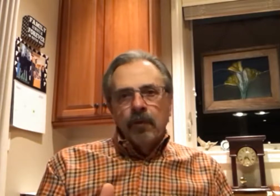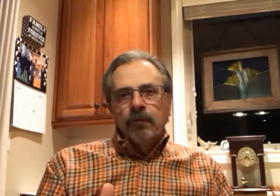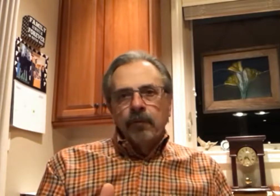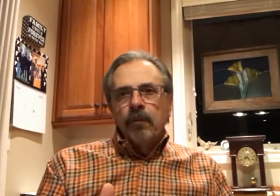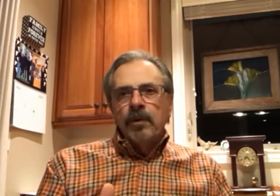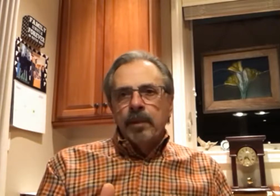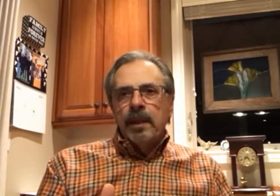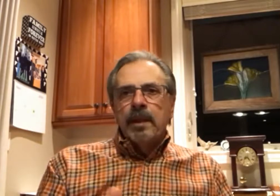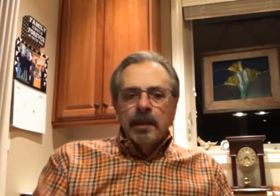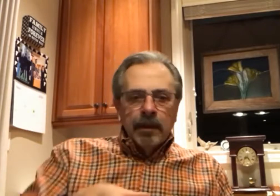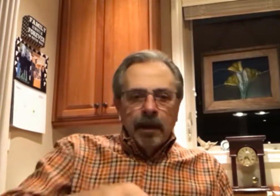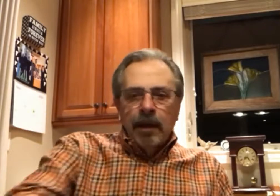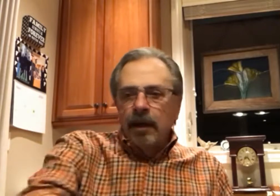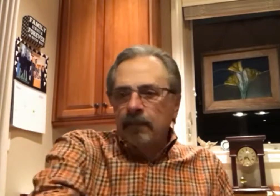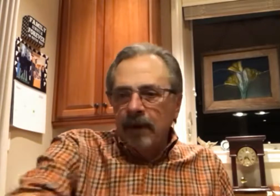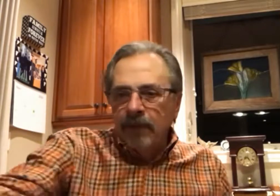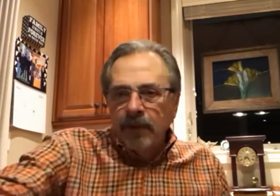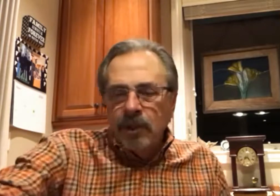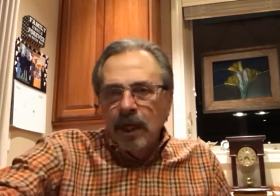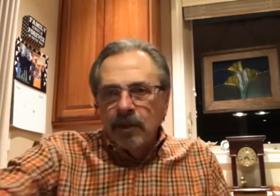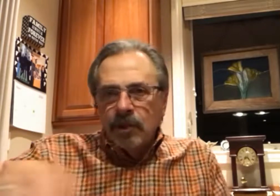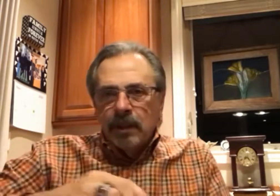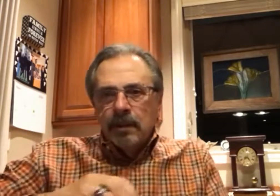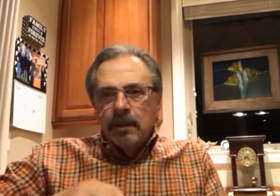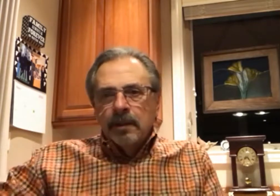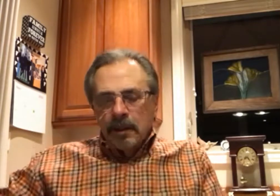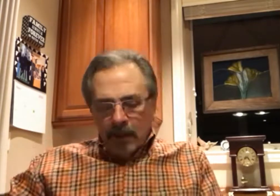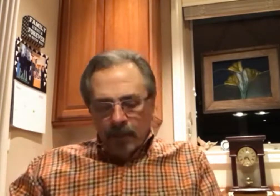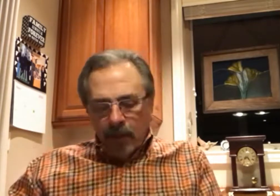to Forest Grove would be.